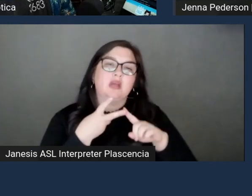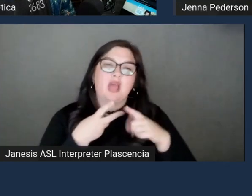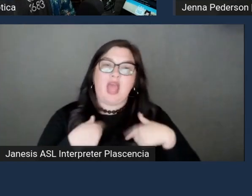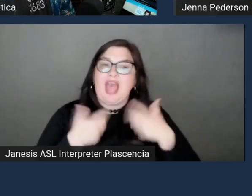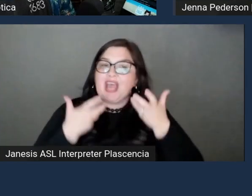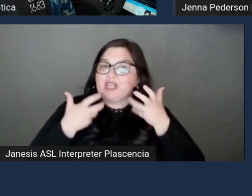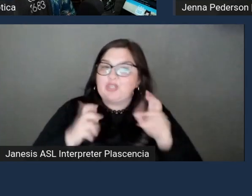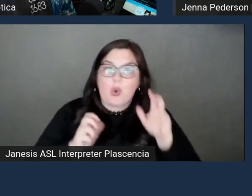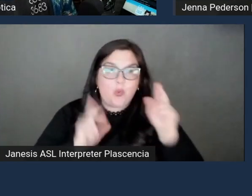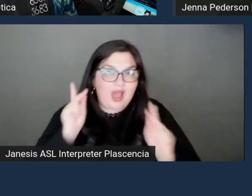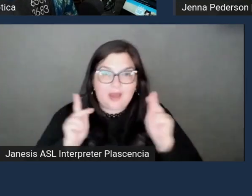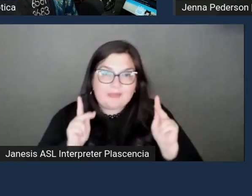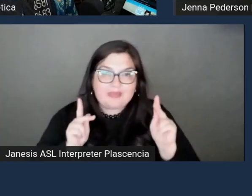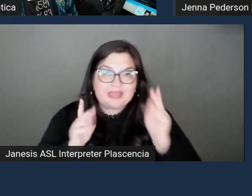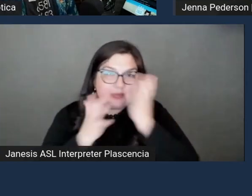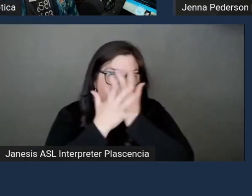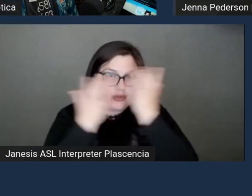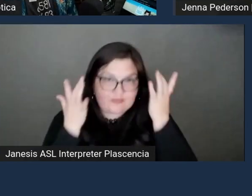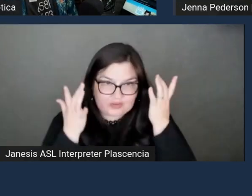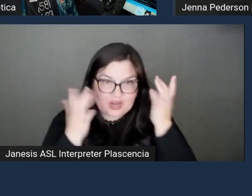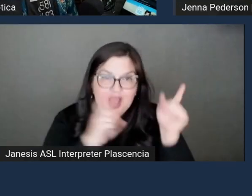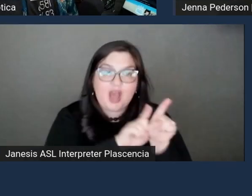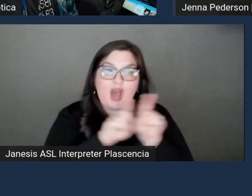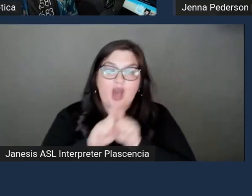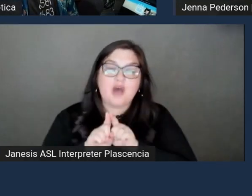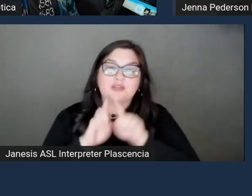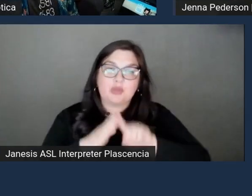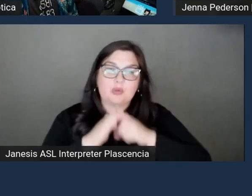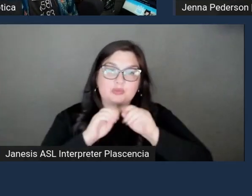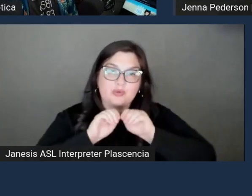to forget that we've also launched with support for private link,